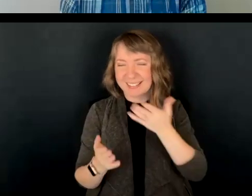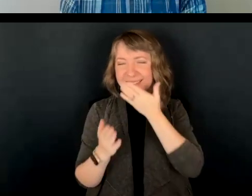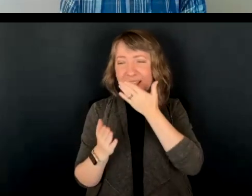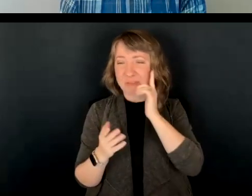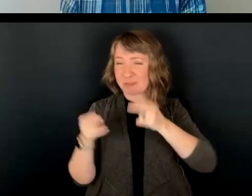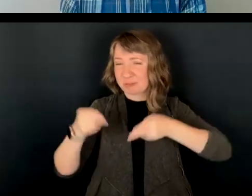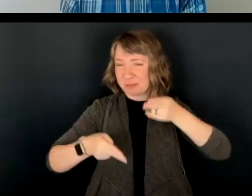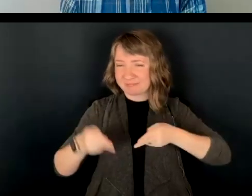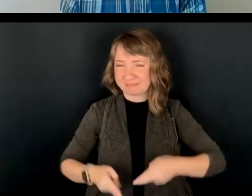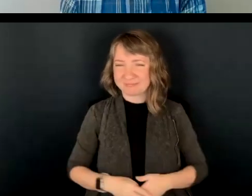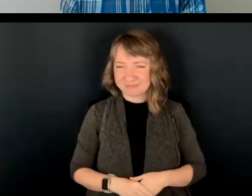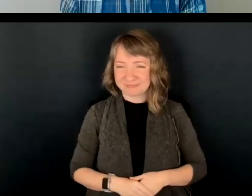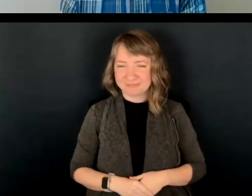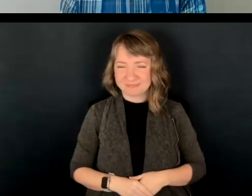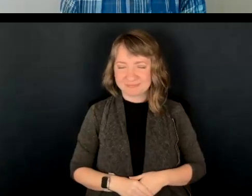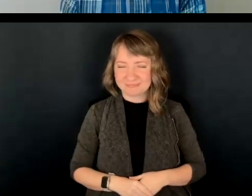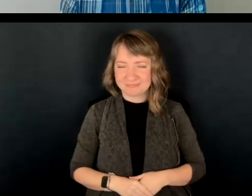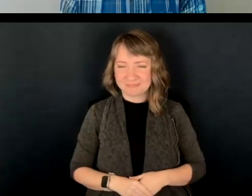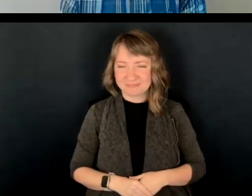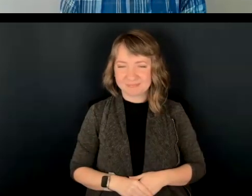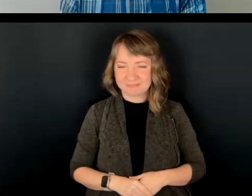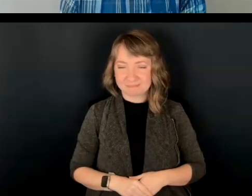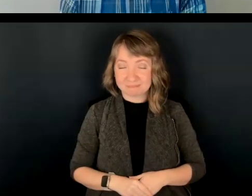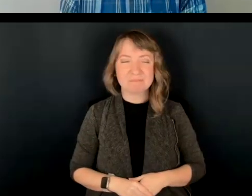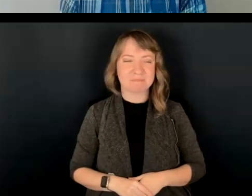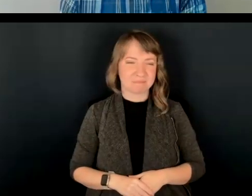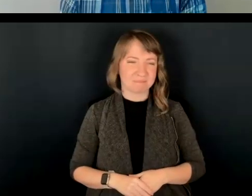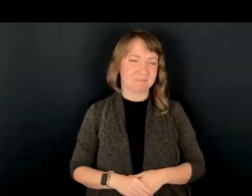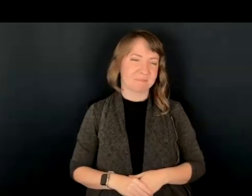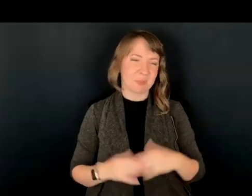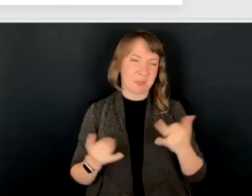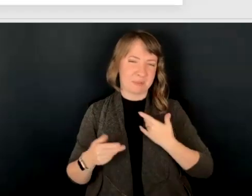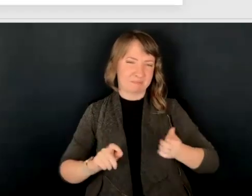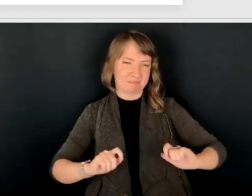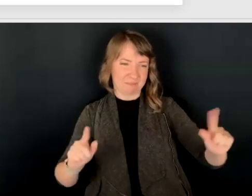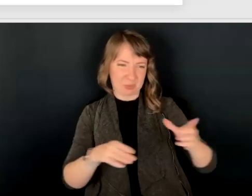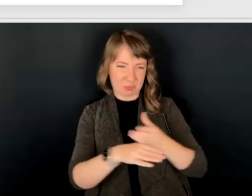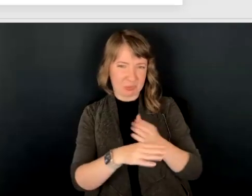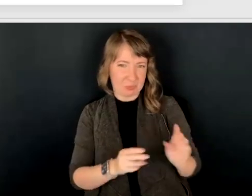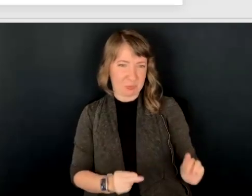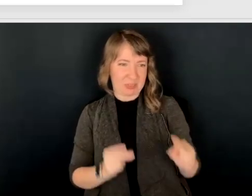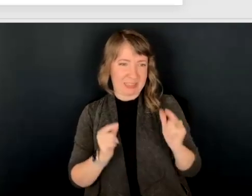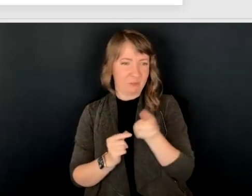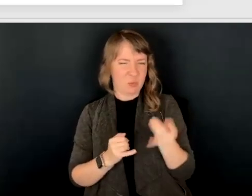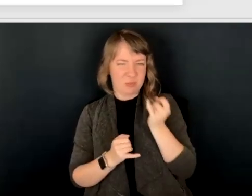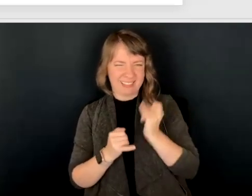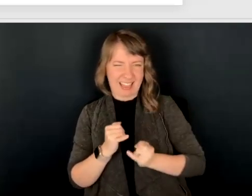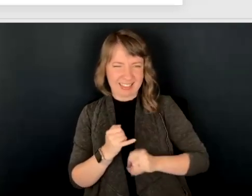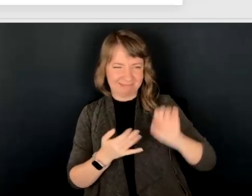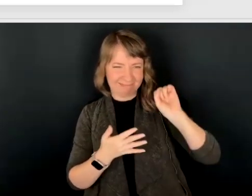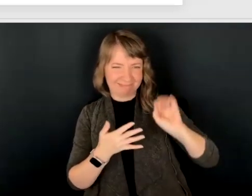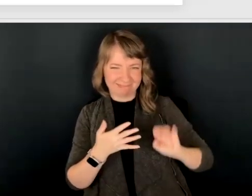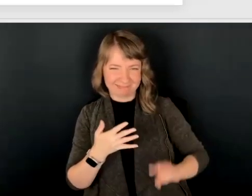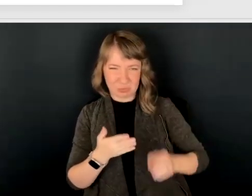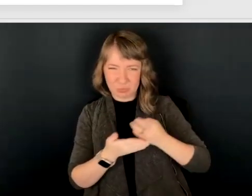coming. So I'm gonna share my screen quickly with a few final